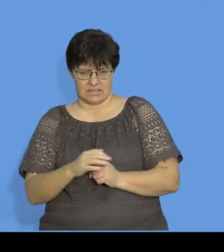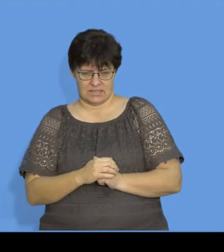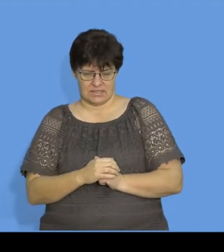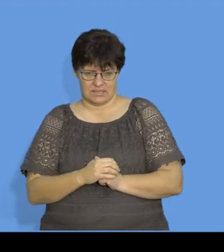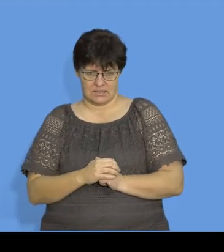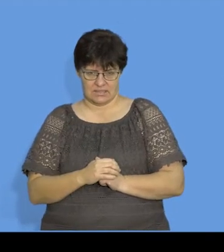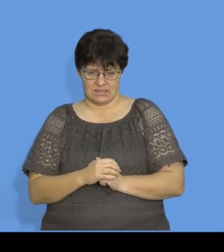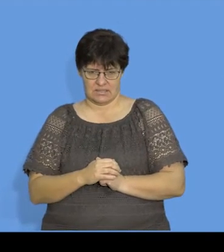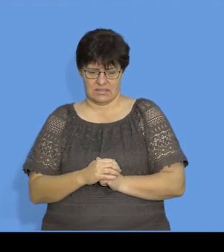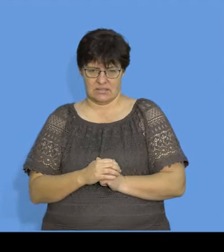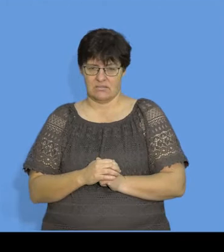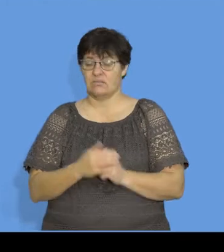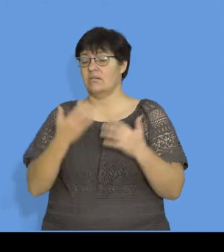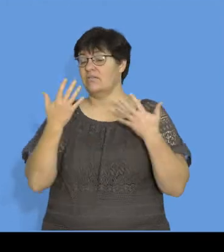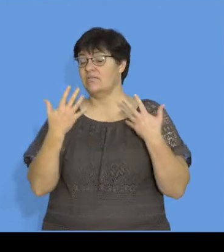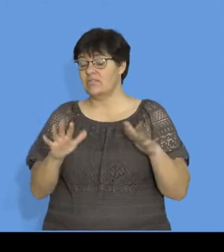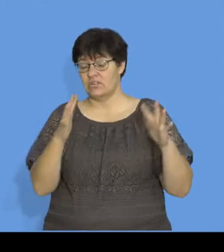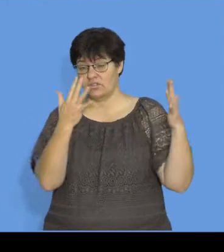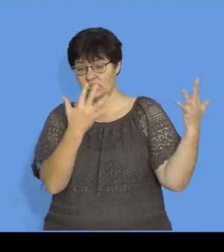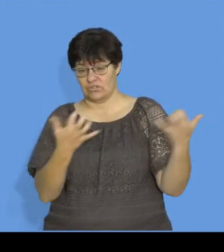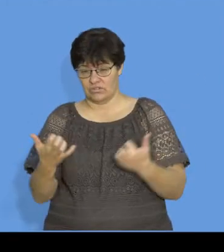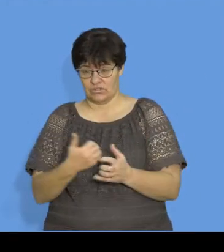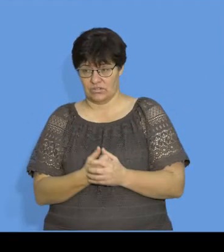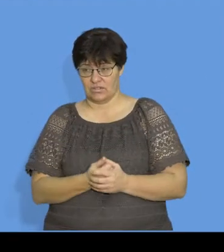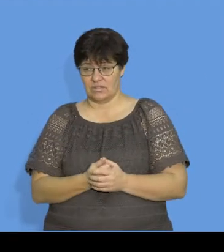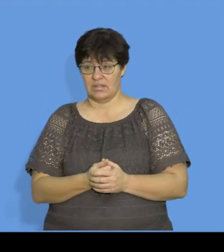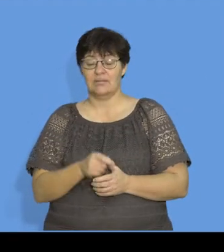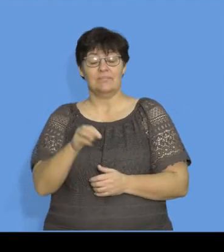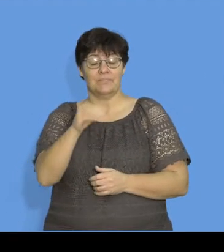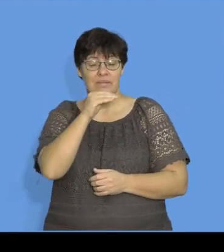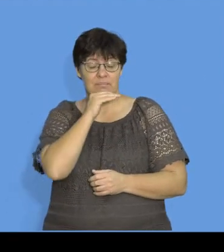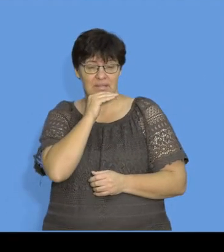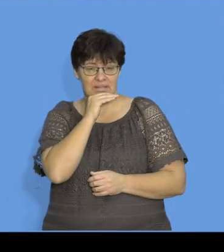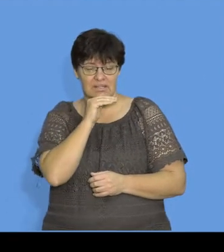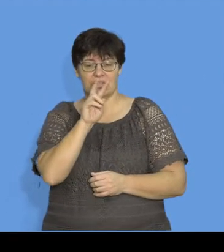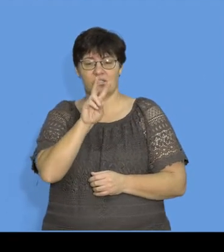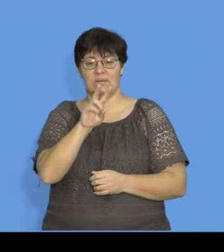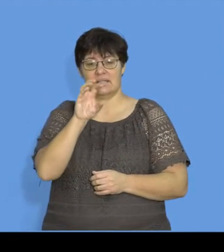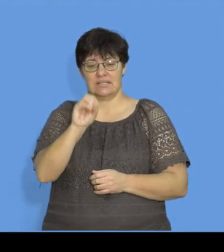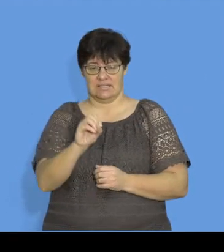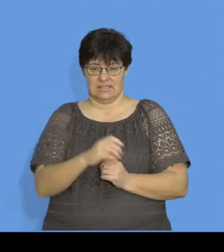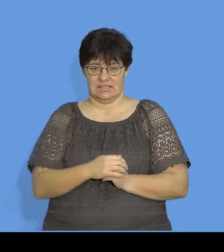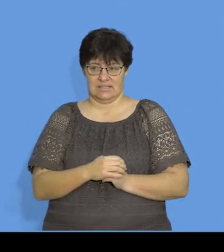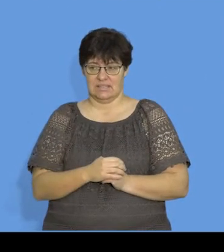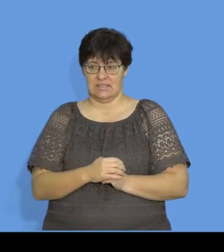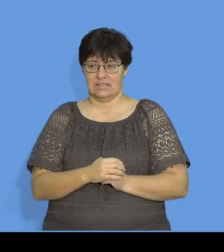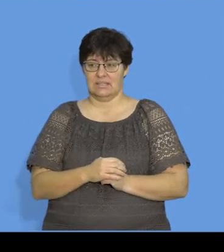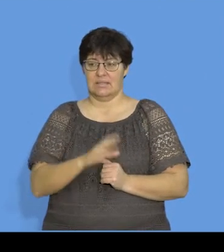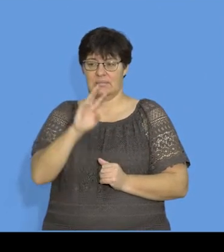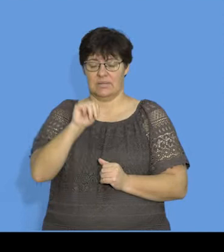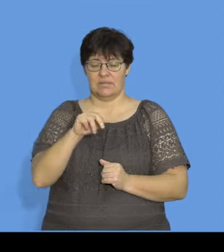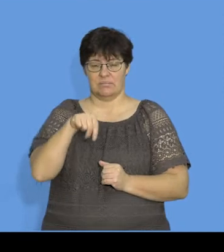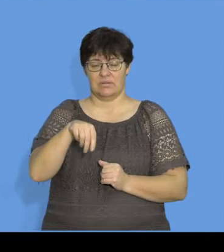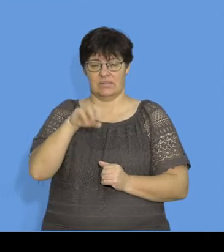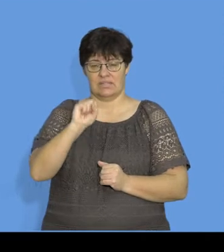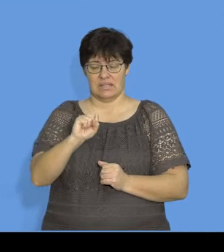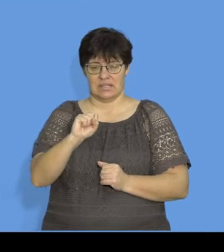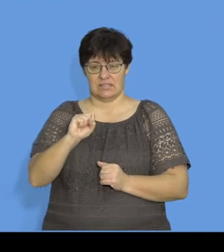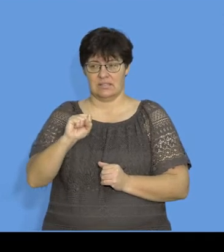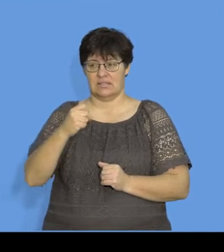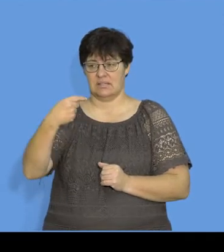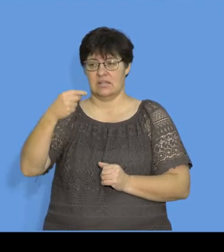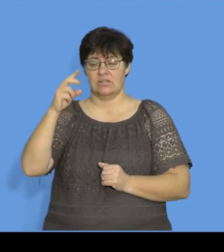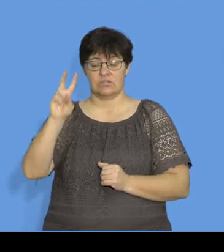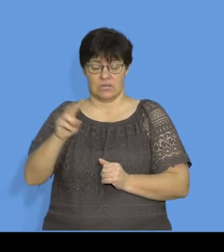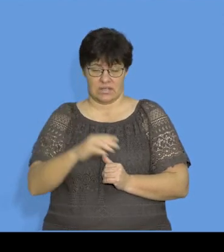we've actually already worked out. So that means that this is 20 meters per second squared.